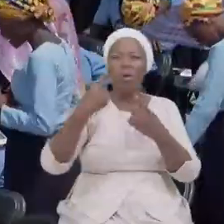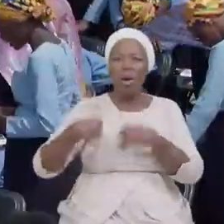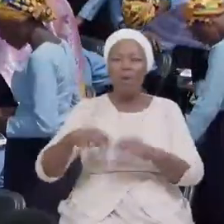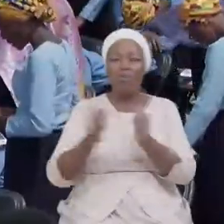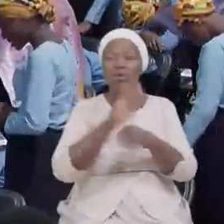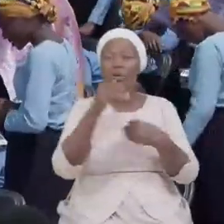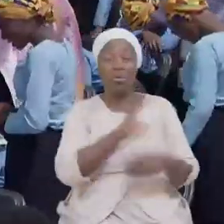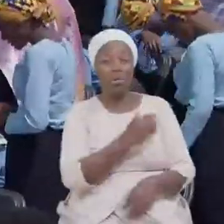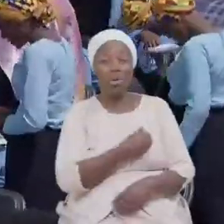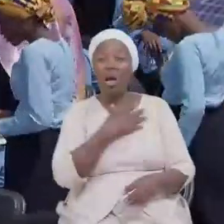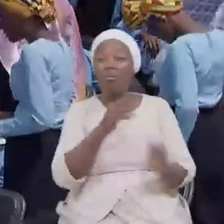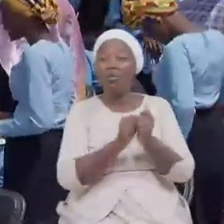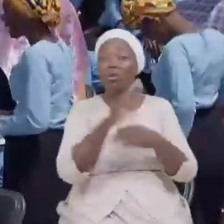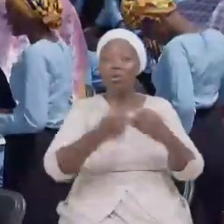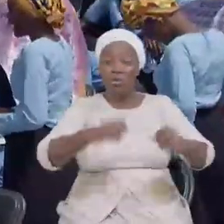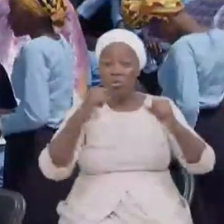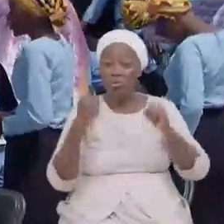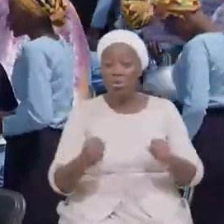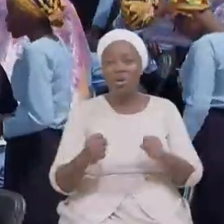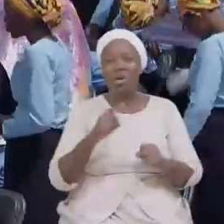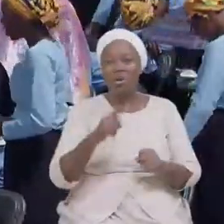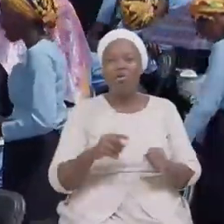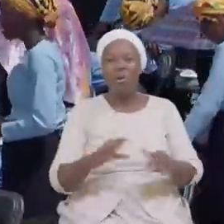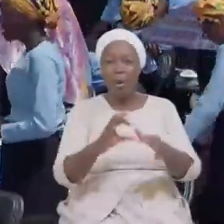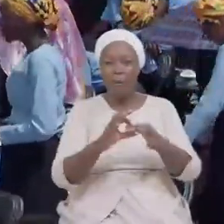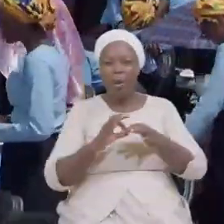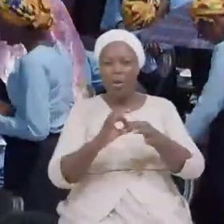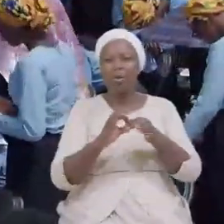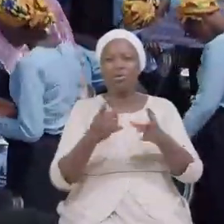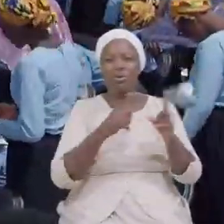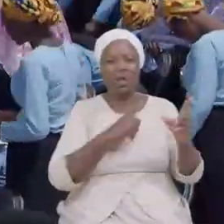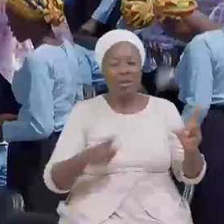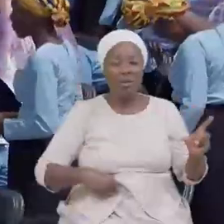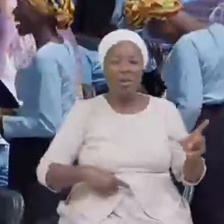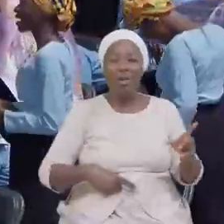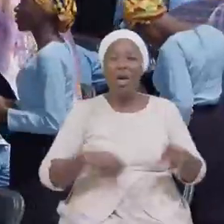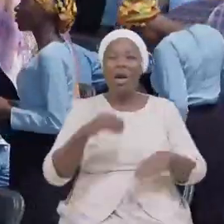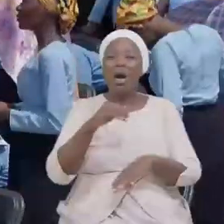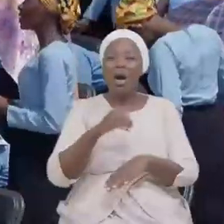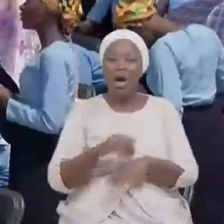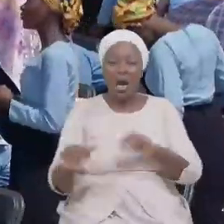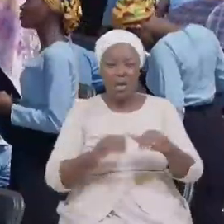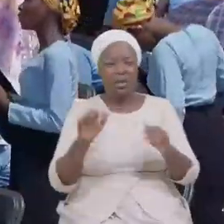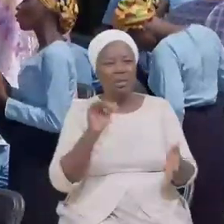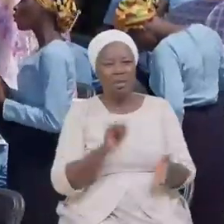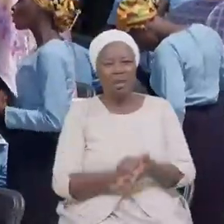all your mind. You belong to the Lord. Act that way.